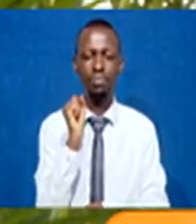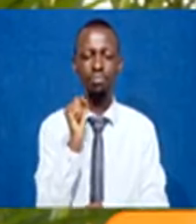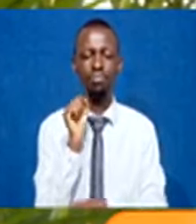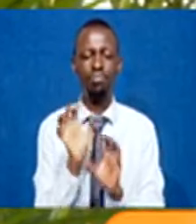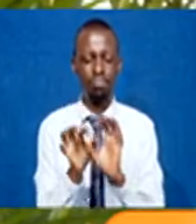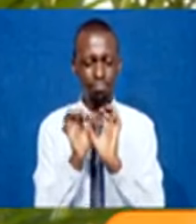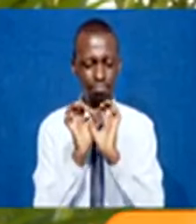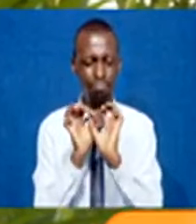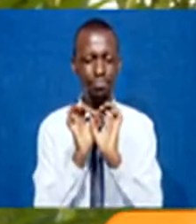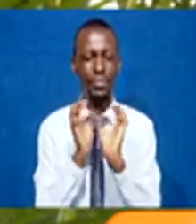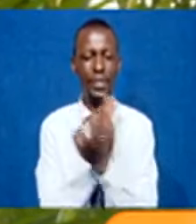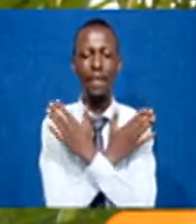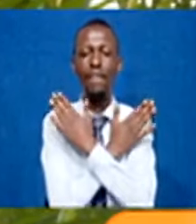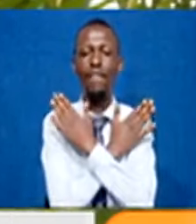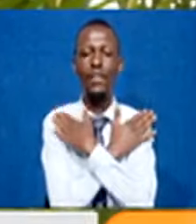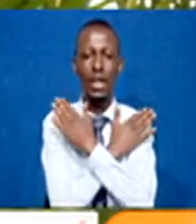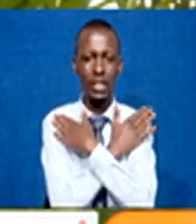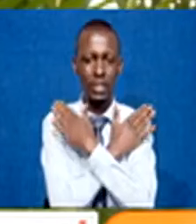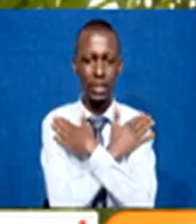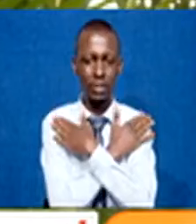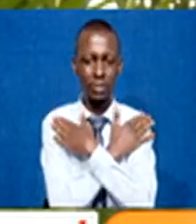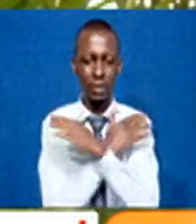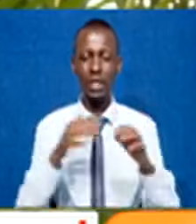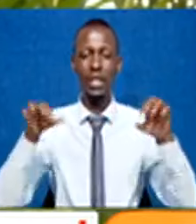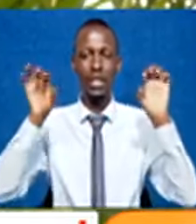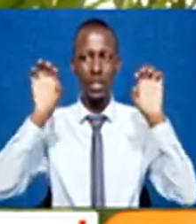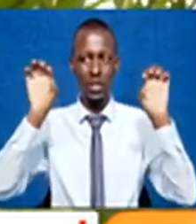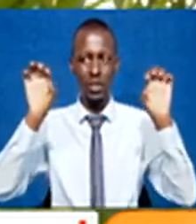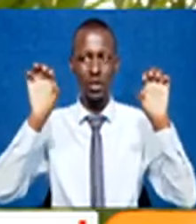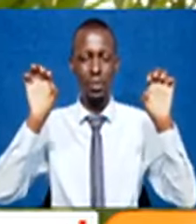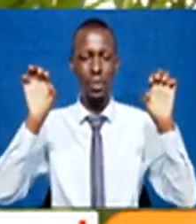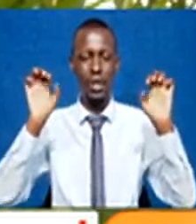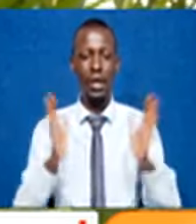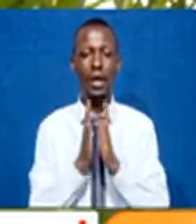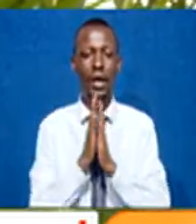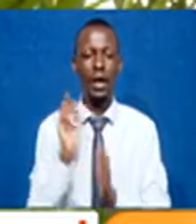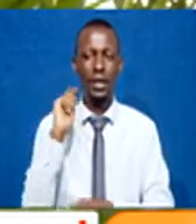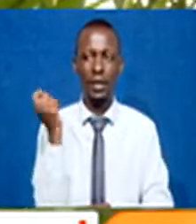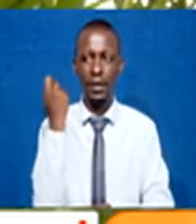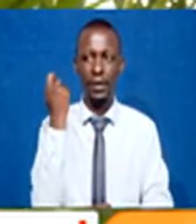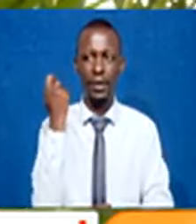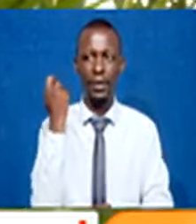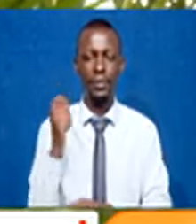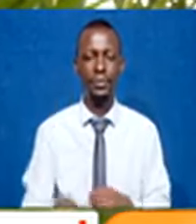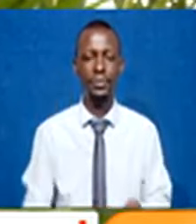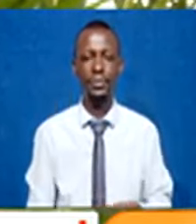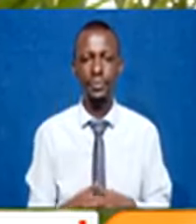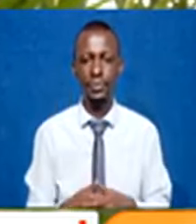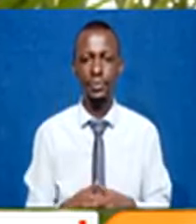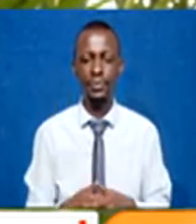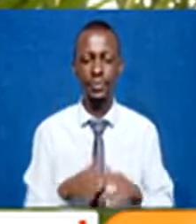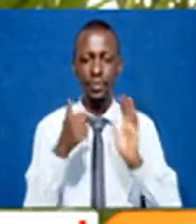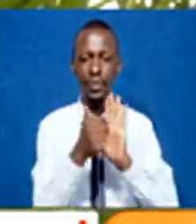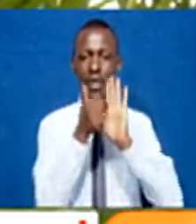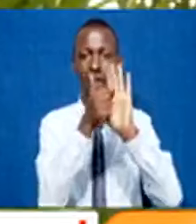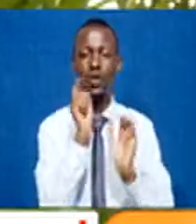brotherly attitude towards Ethiopia from our brotherly country, Kenya, is a